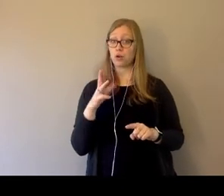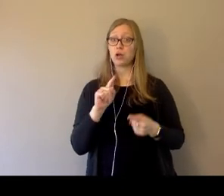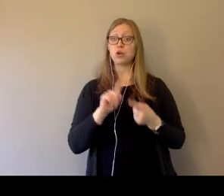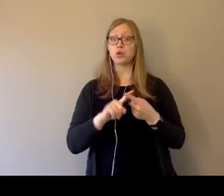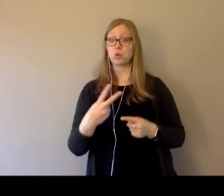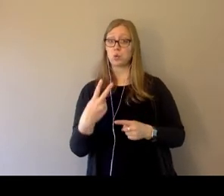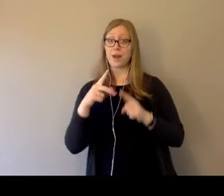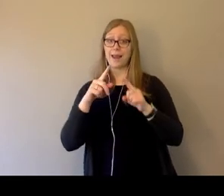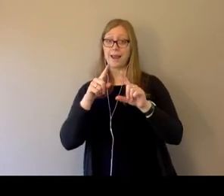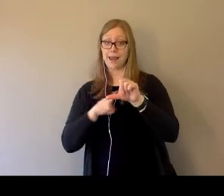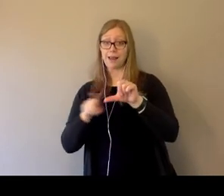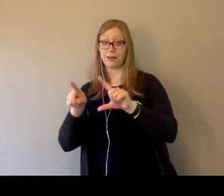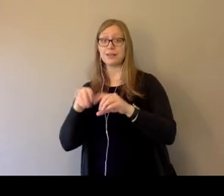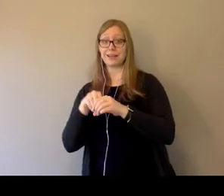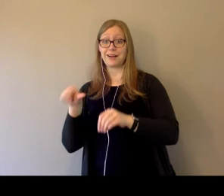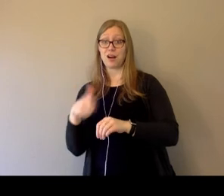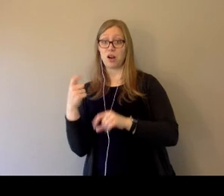know the triangles are similar.